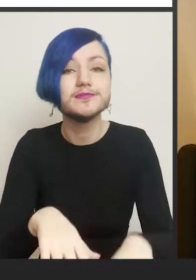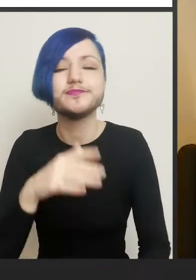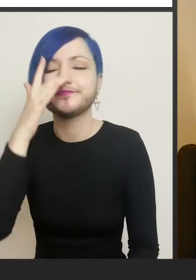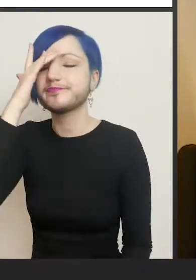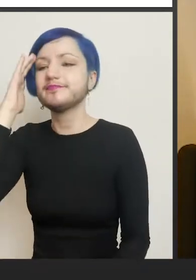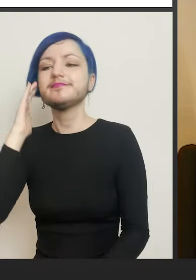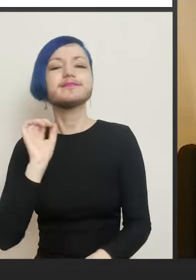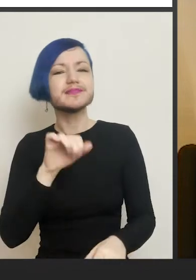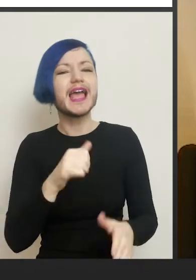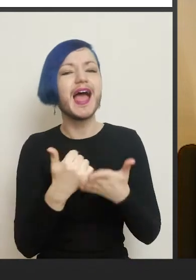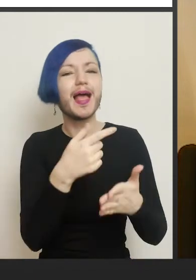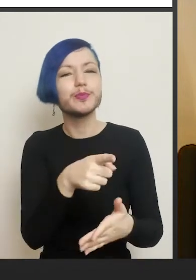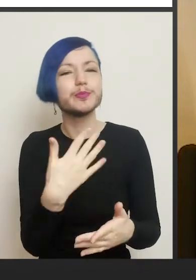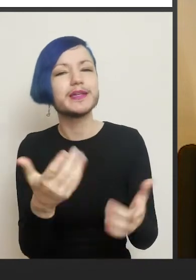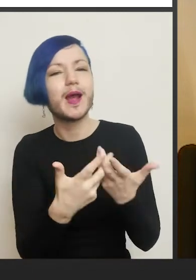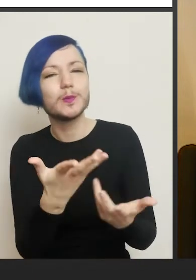you. Yeah.